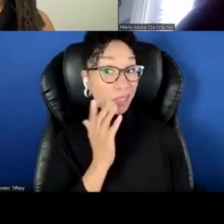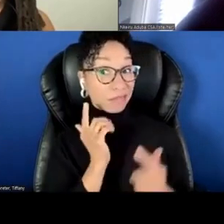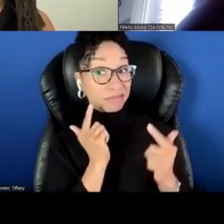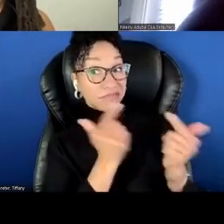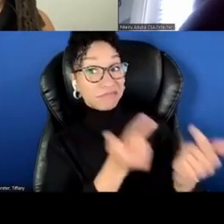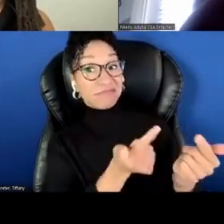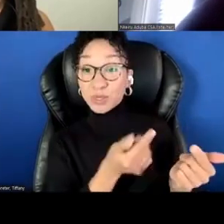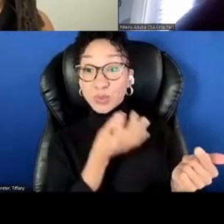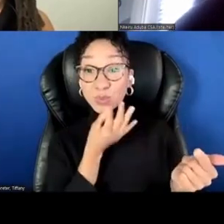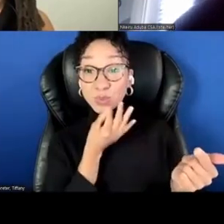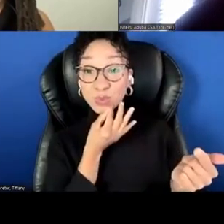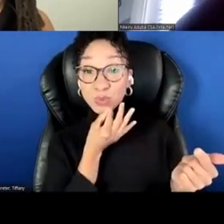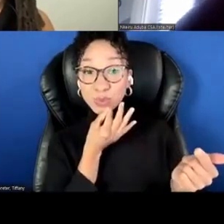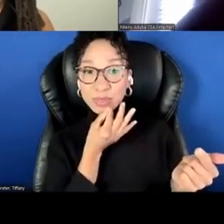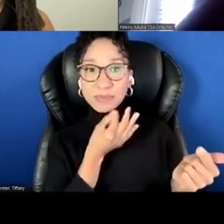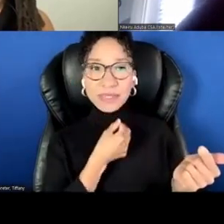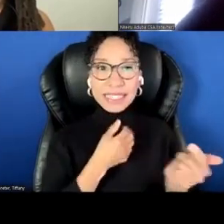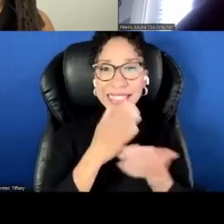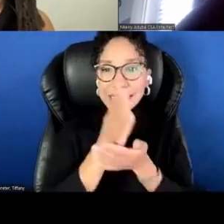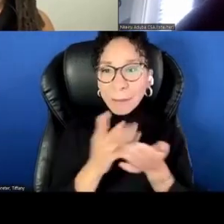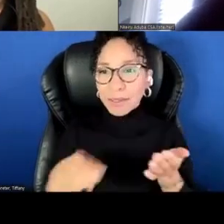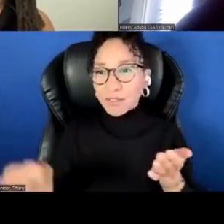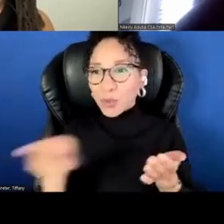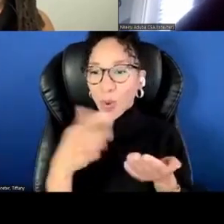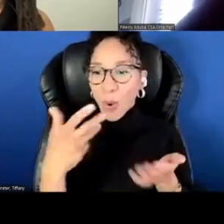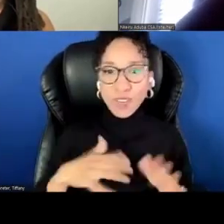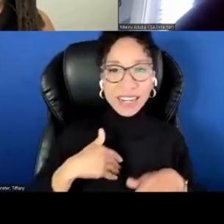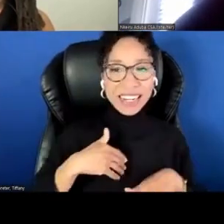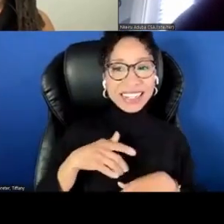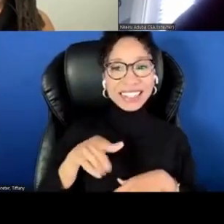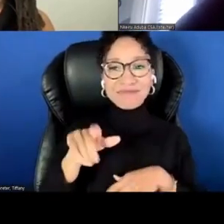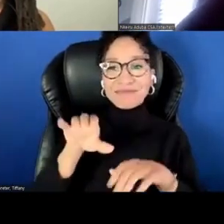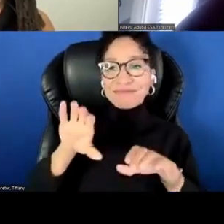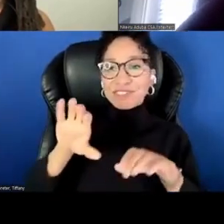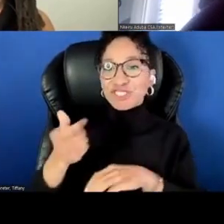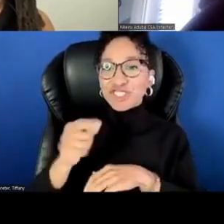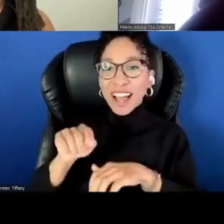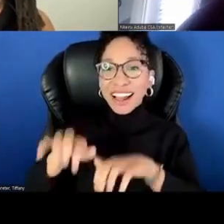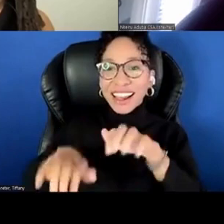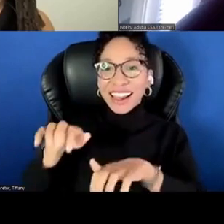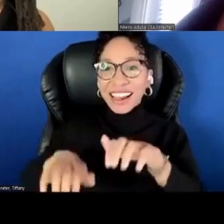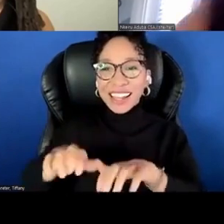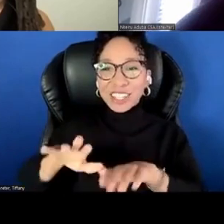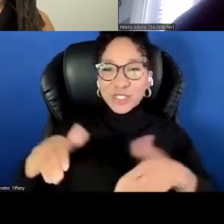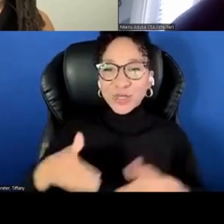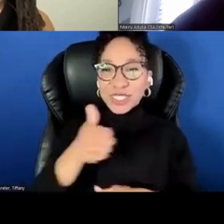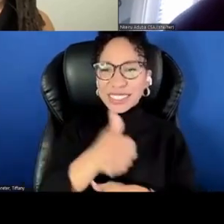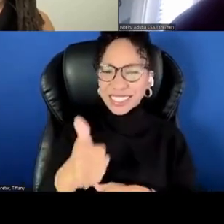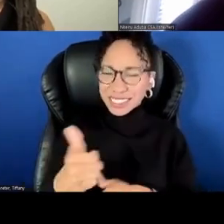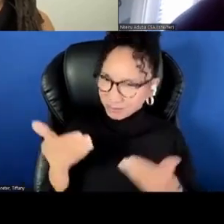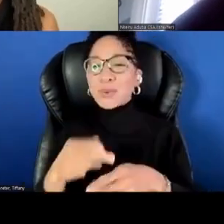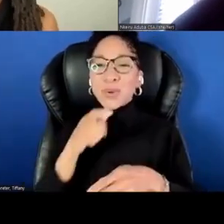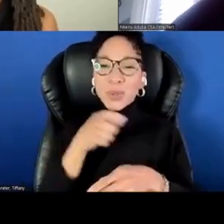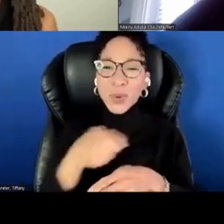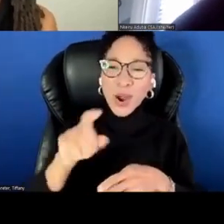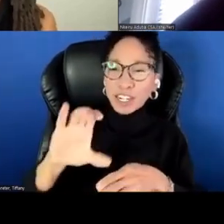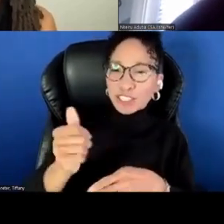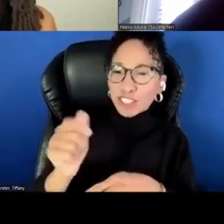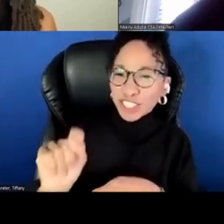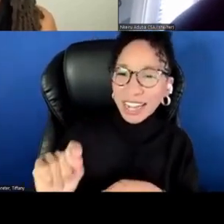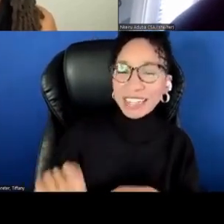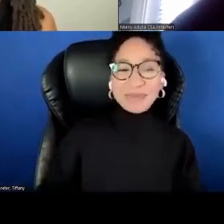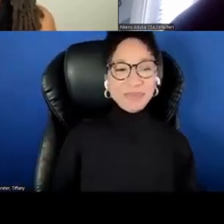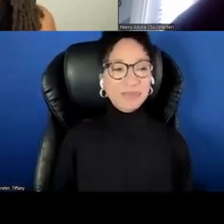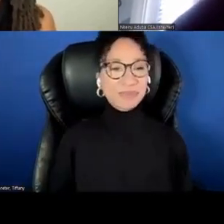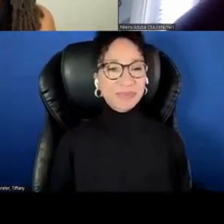them very shortly. I see some of you have started to introduce yourselves in the chat. Thank you. Please introduce yourselves in the chat. So I'll hand